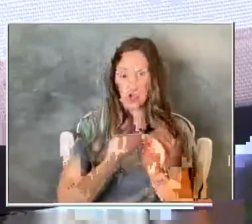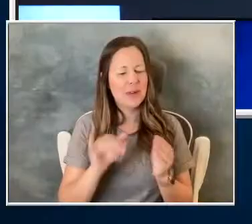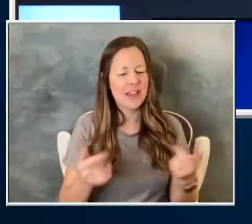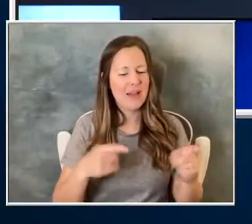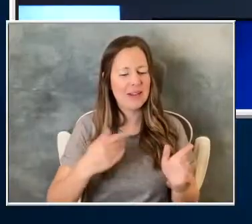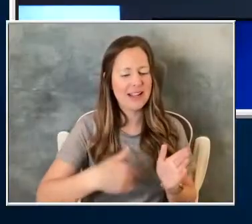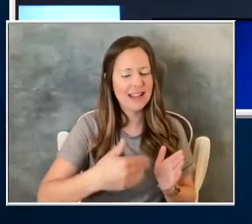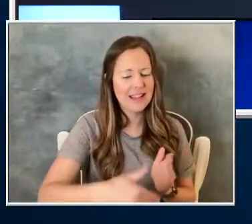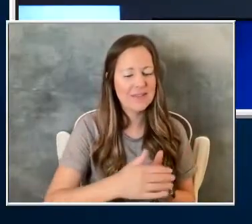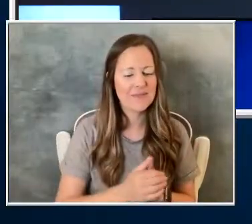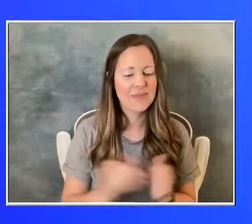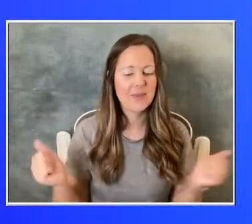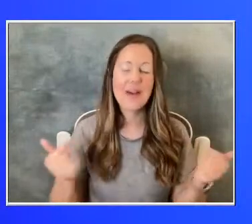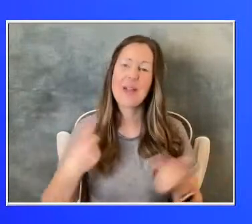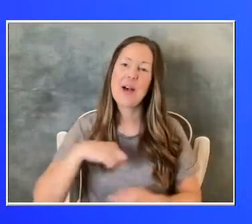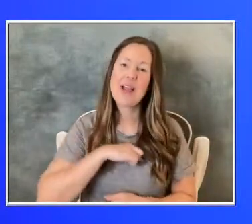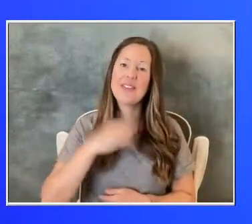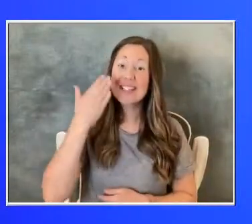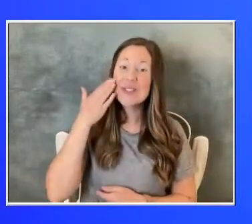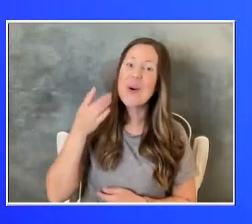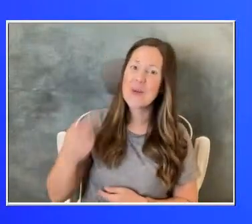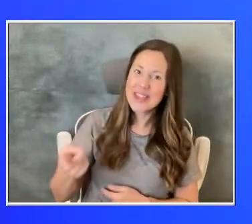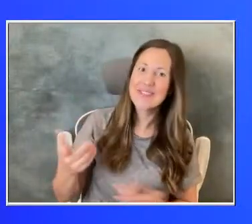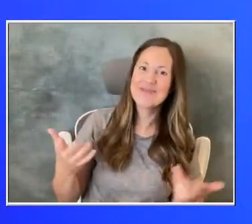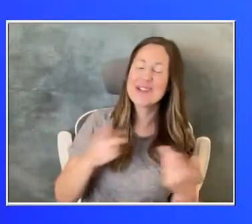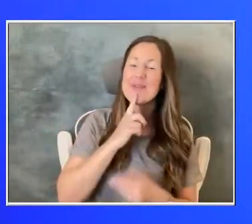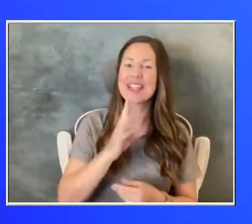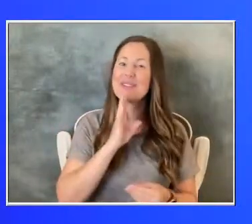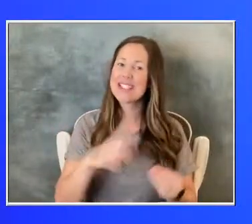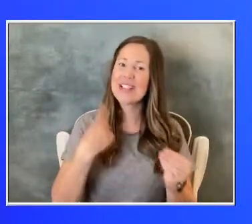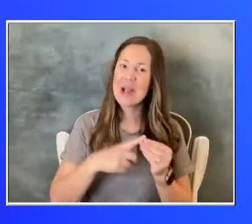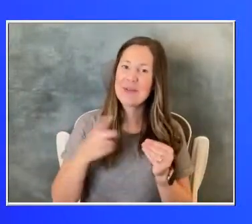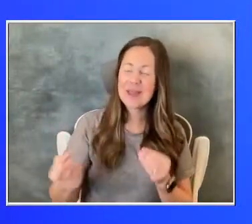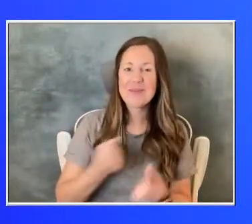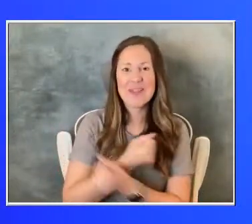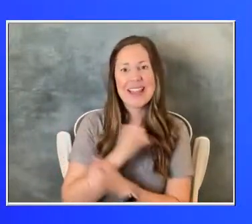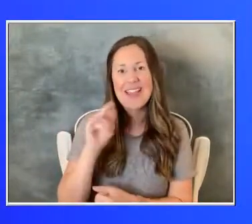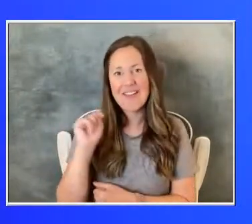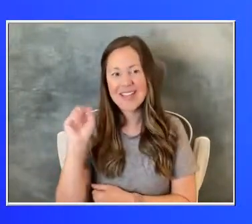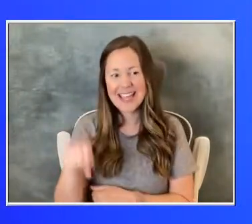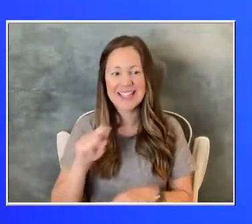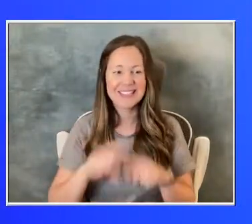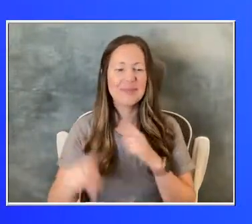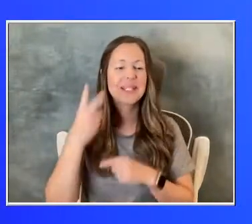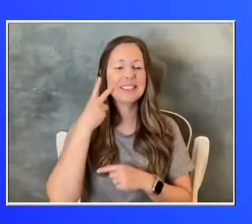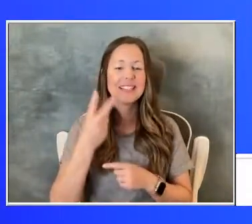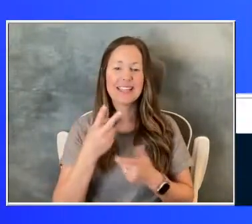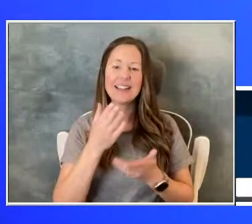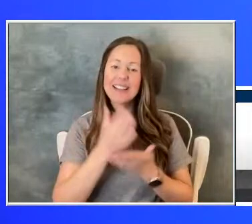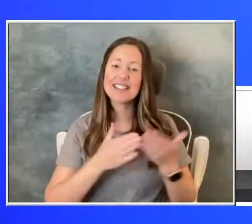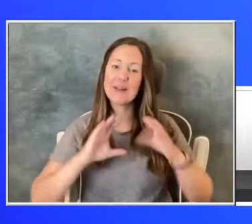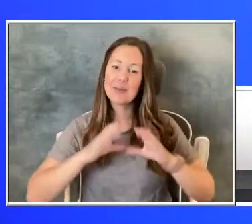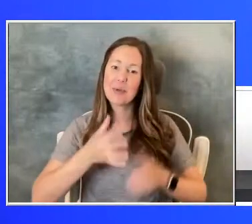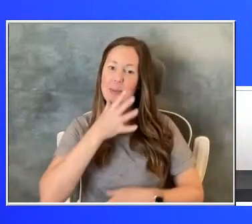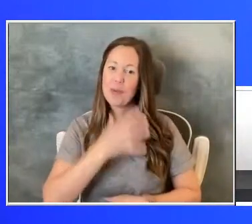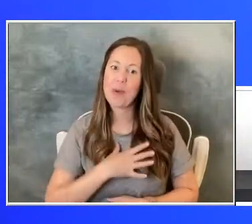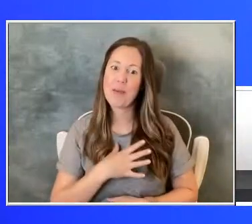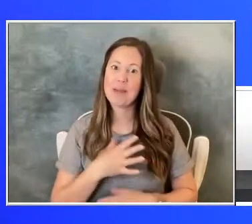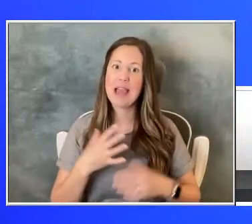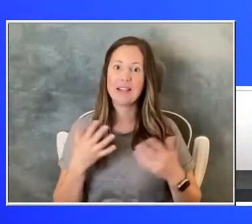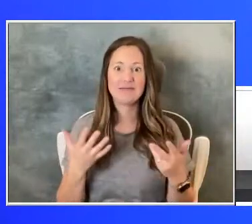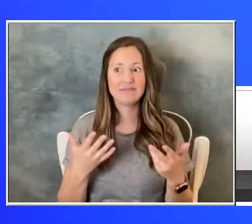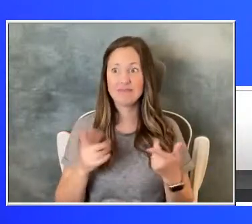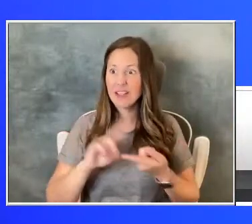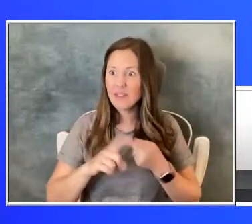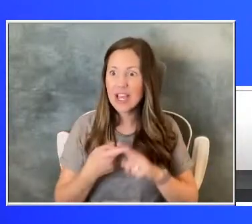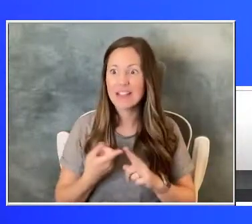know this group of gals because we talk about them and we love it. But yeah, I think we are seeing some groups of women that love to come together and get their